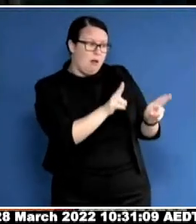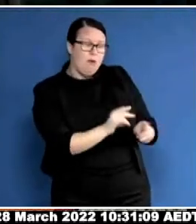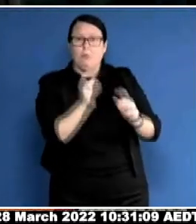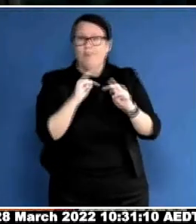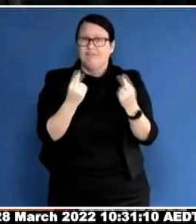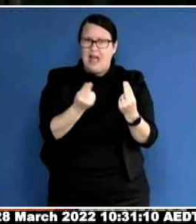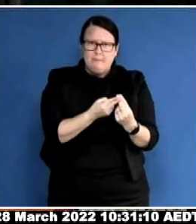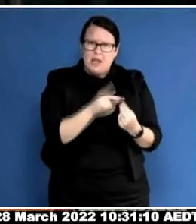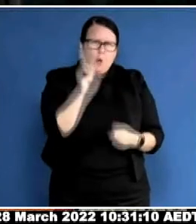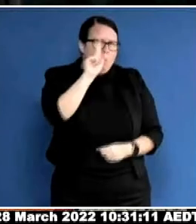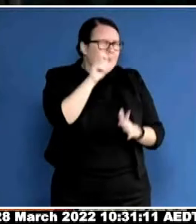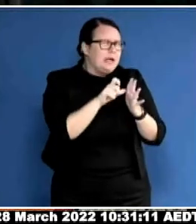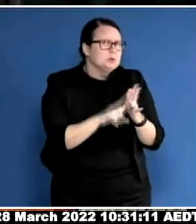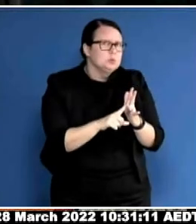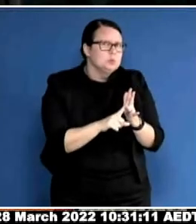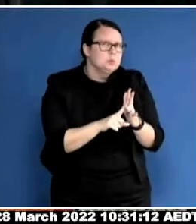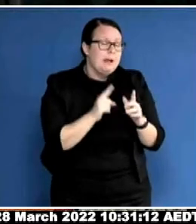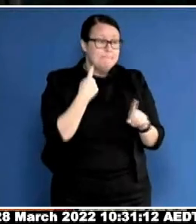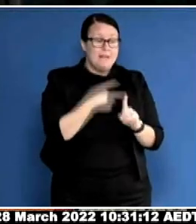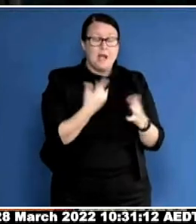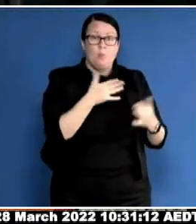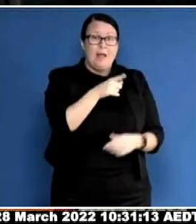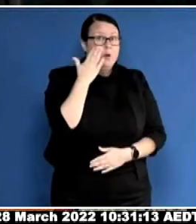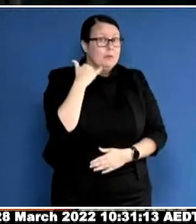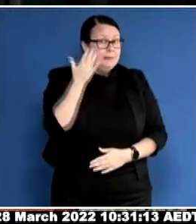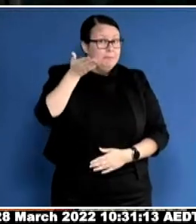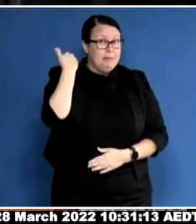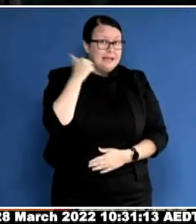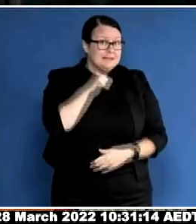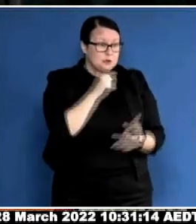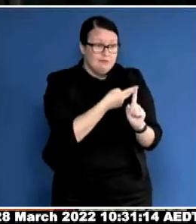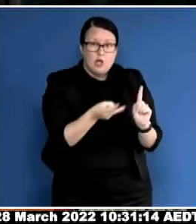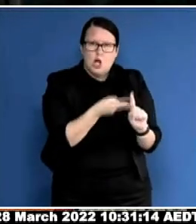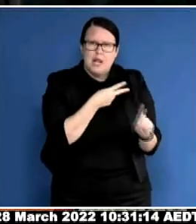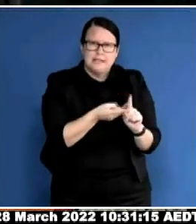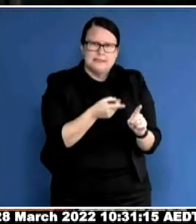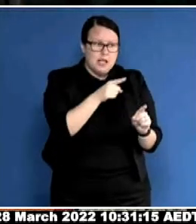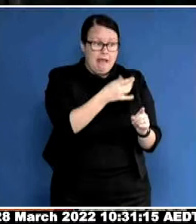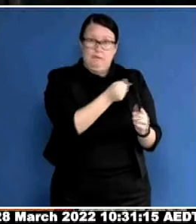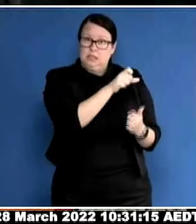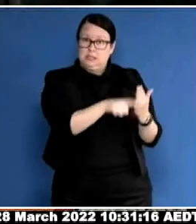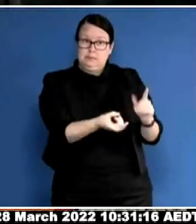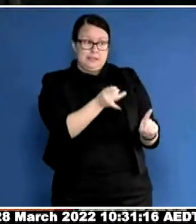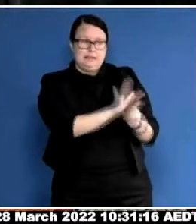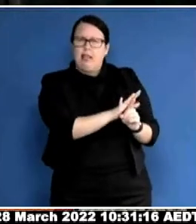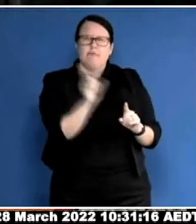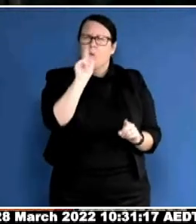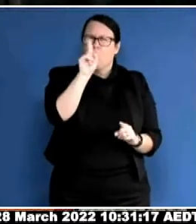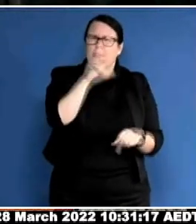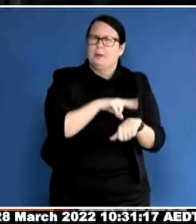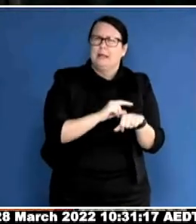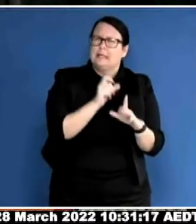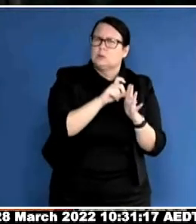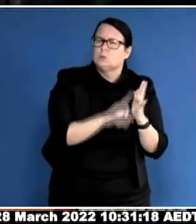of sexual violence where victims are women and girls with disability. we will hear about the training of